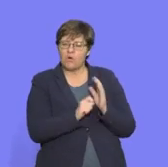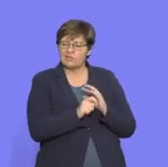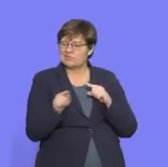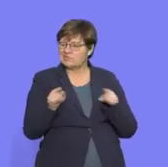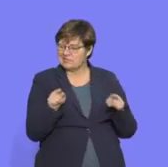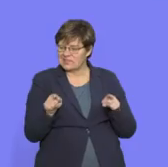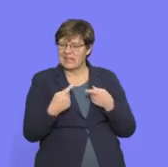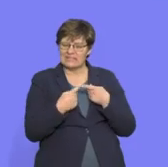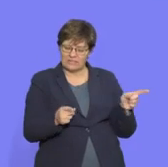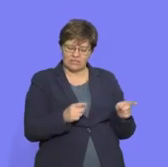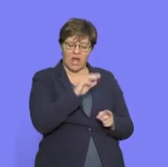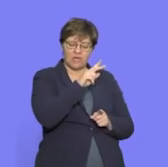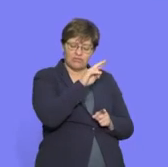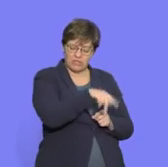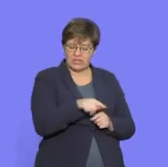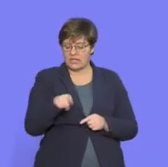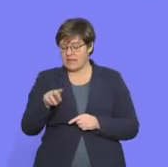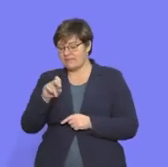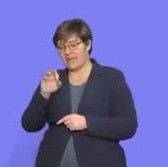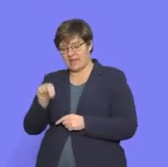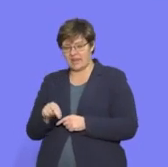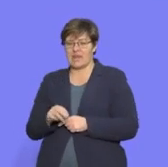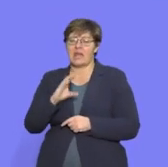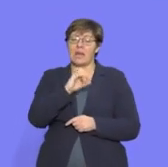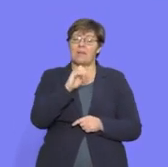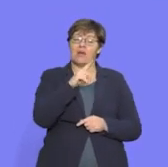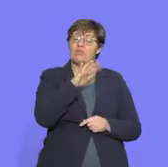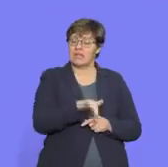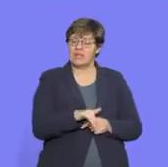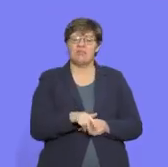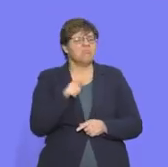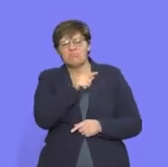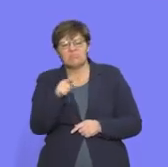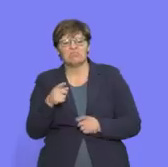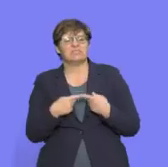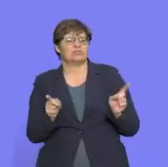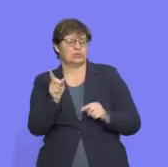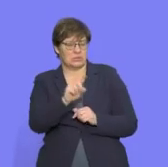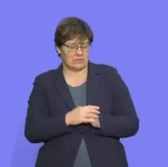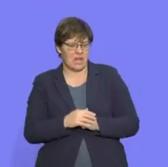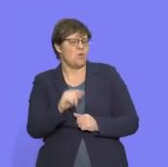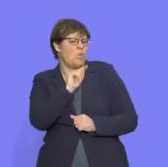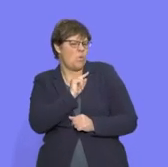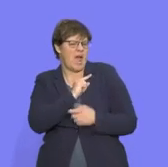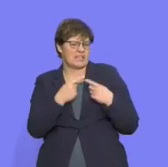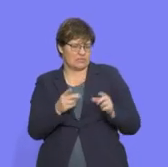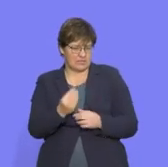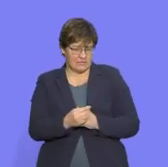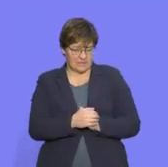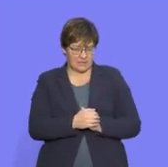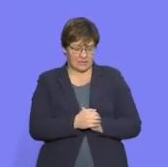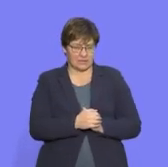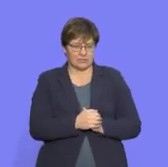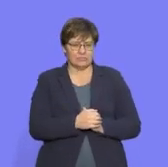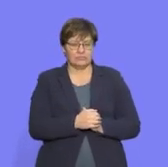the difference between an artery and a vein and a capillary and why. All right. Now, what I've done is we're not